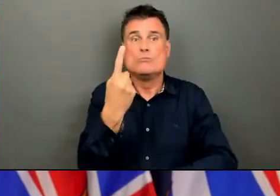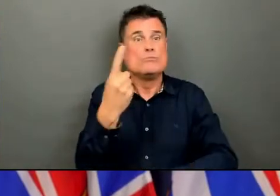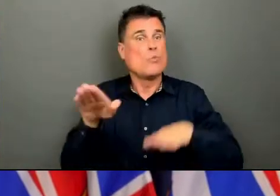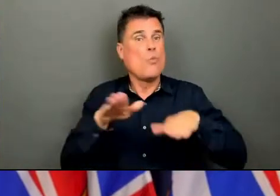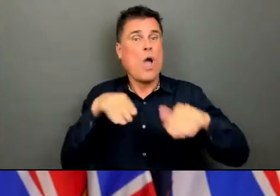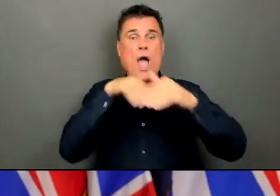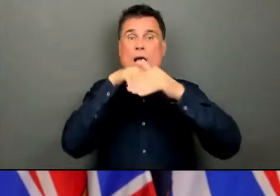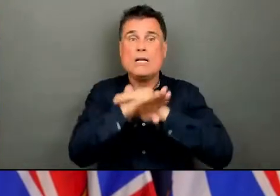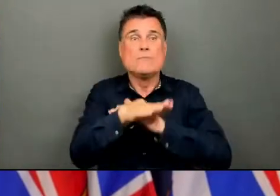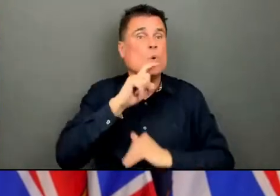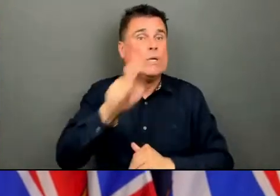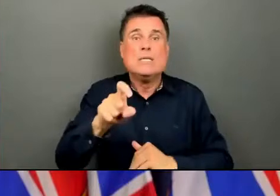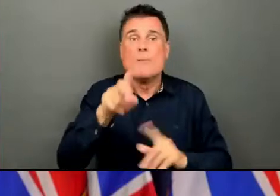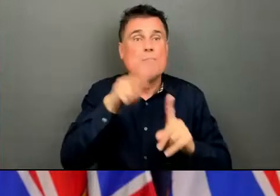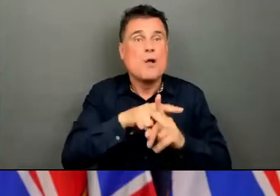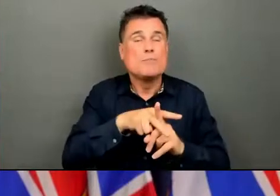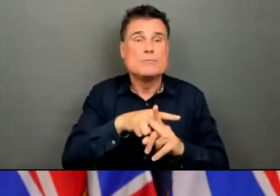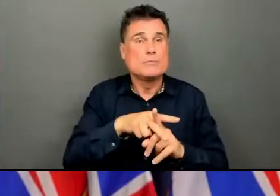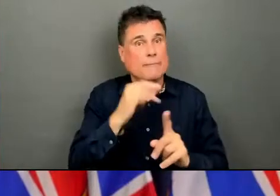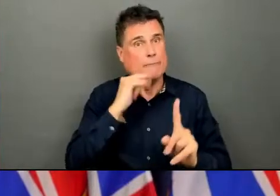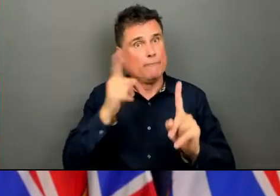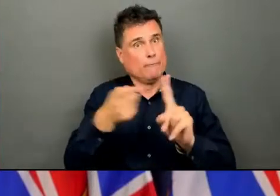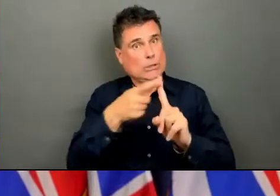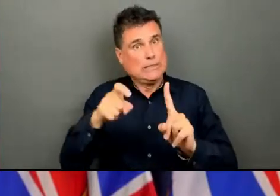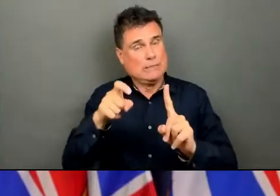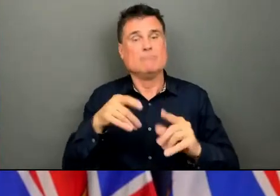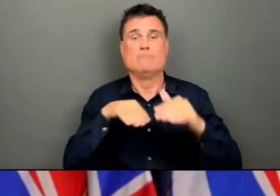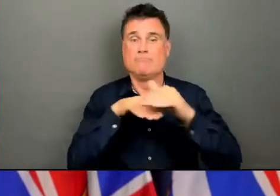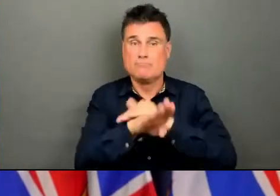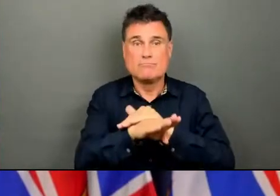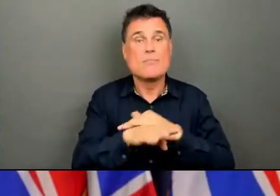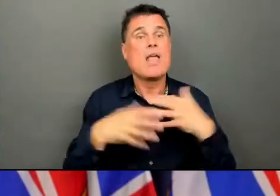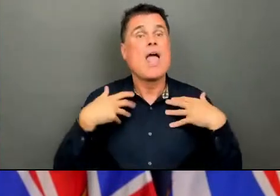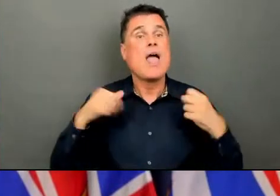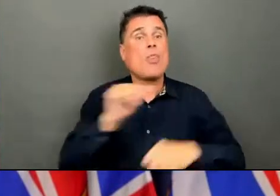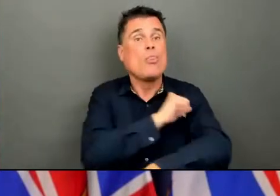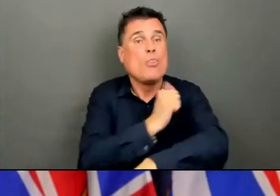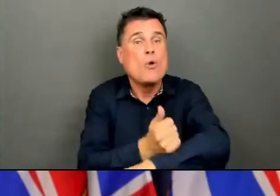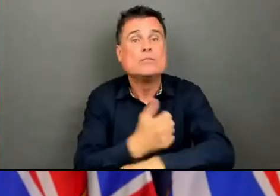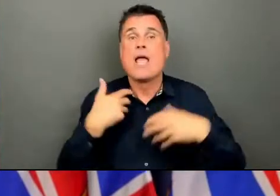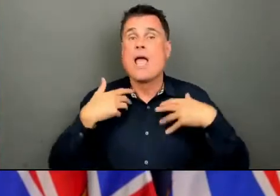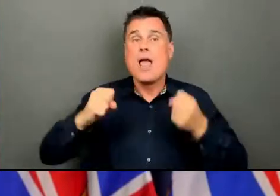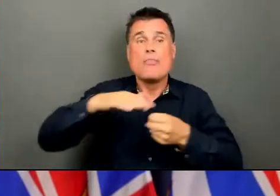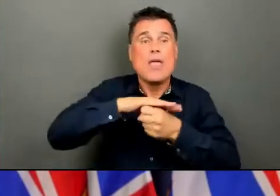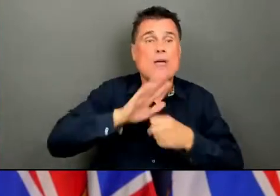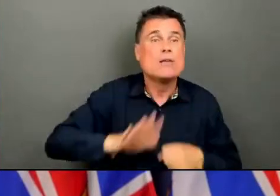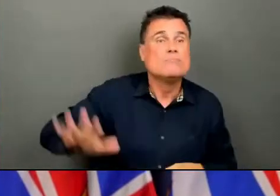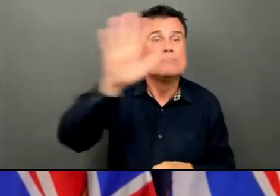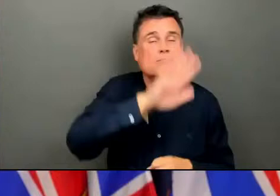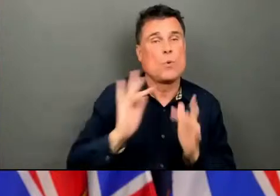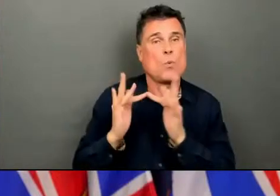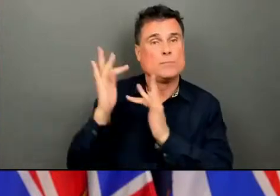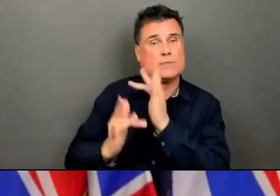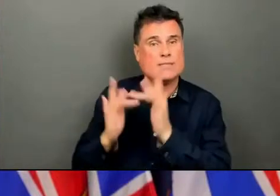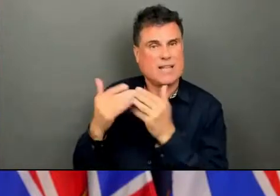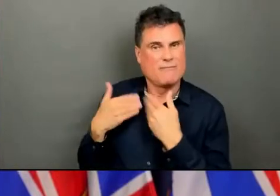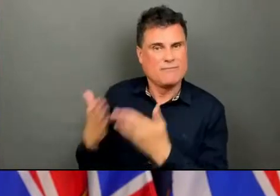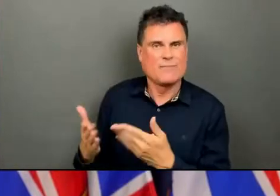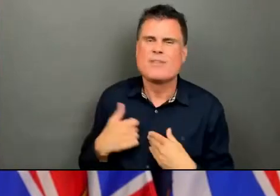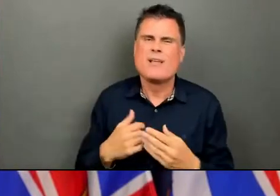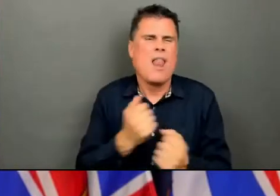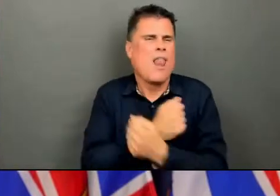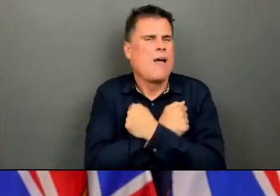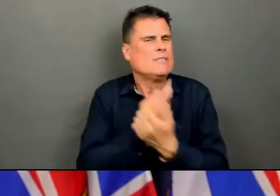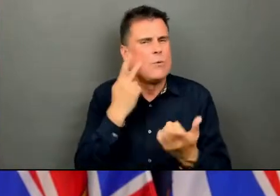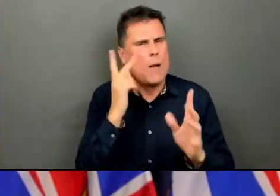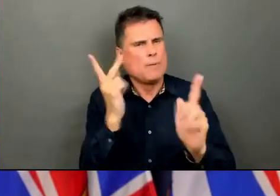So check your health authority websites, because they're everywhere. And it was wonderful to see the big line of people in Fort St. John this